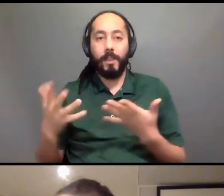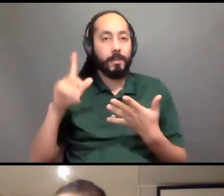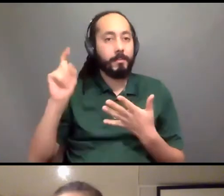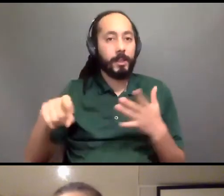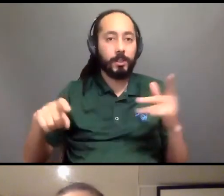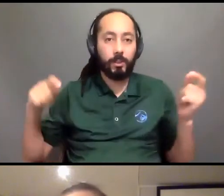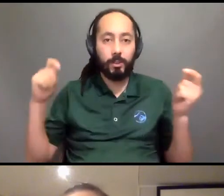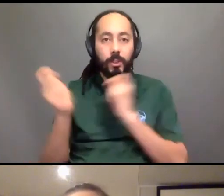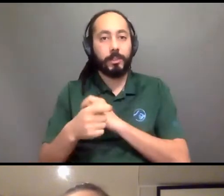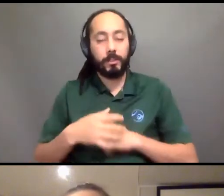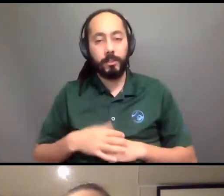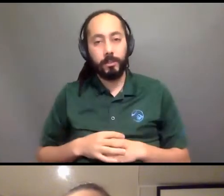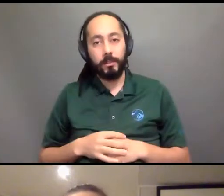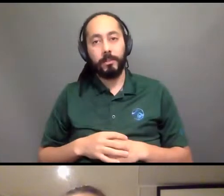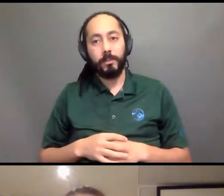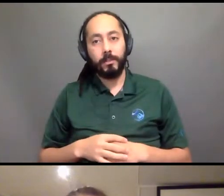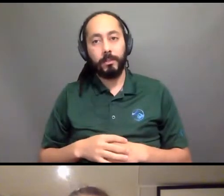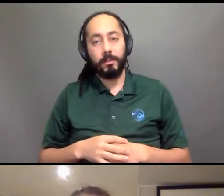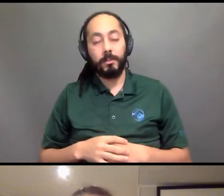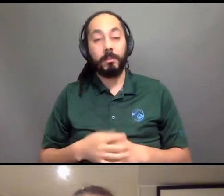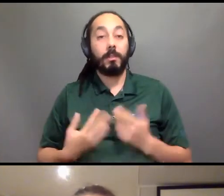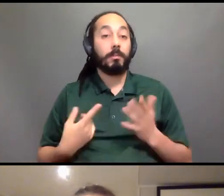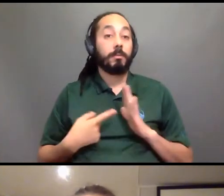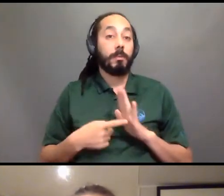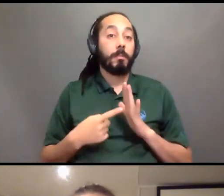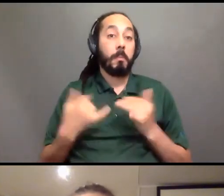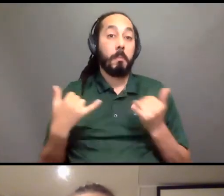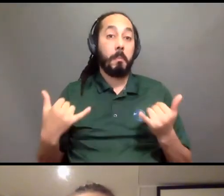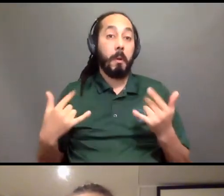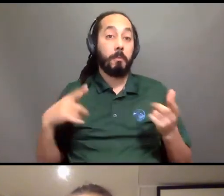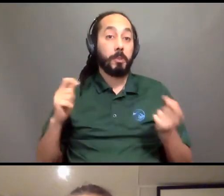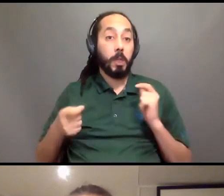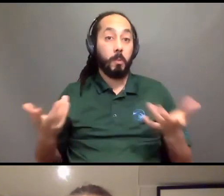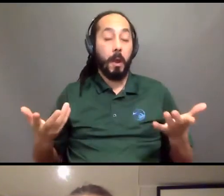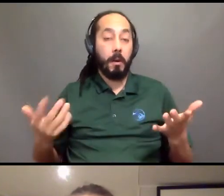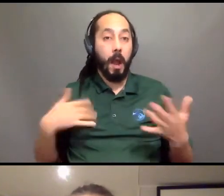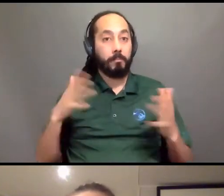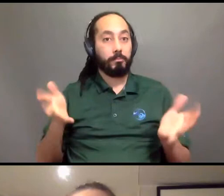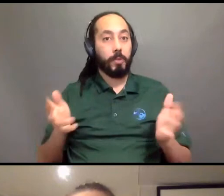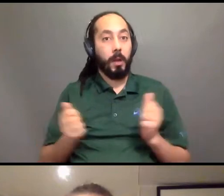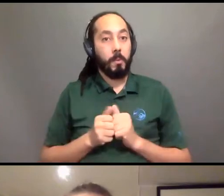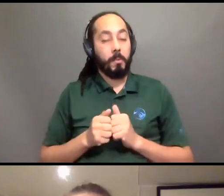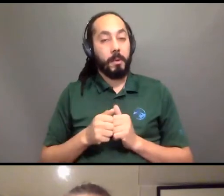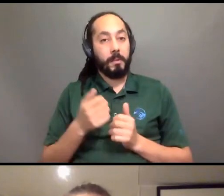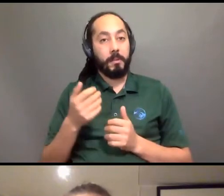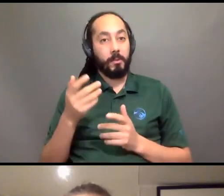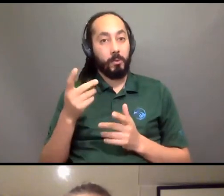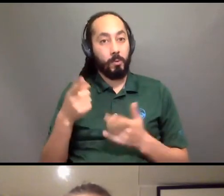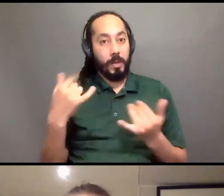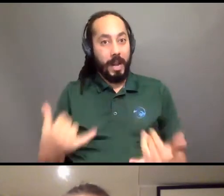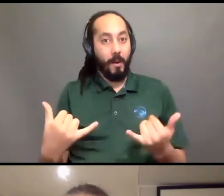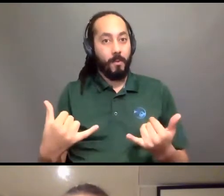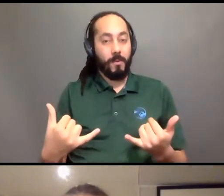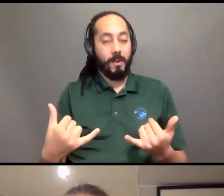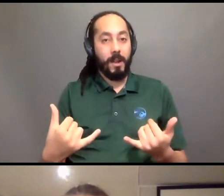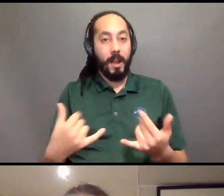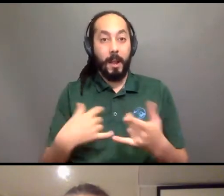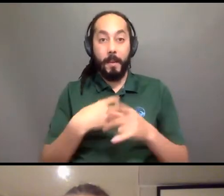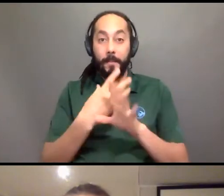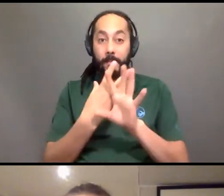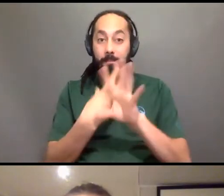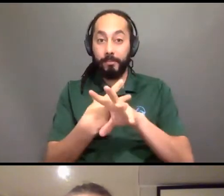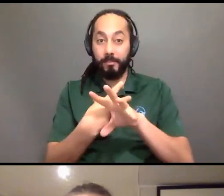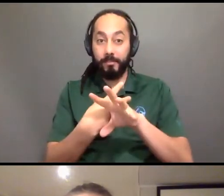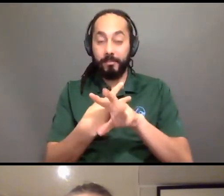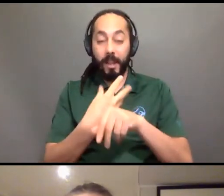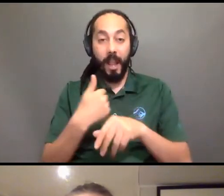example, I'm talking to you through my laptop, and my laptop has a battery, and the battery has lithium in it. And the lithium comes from